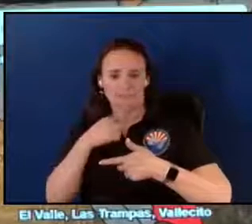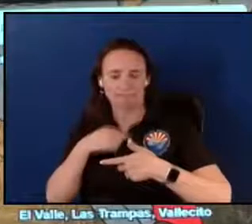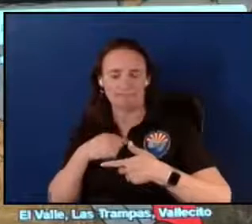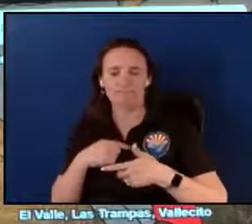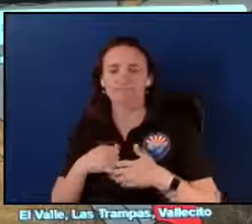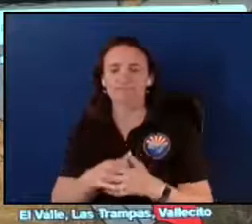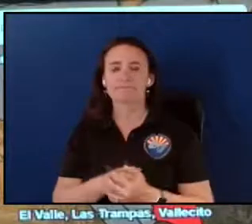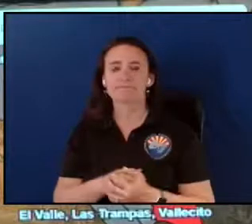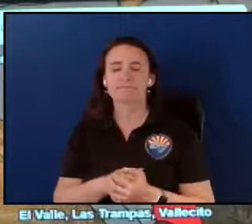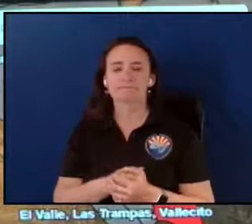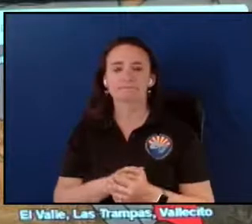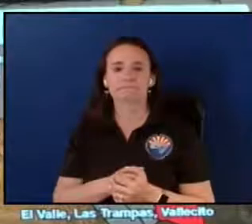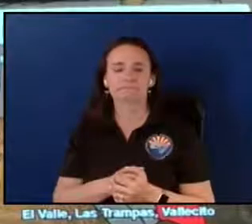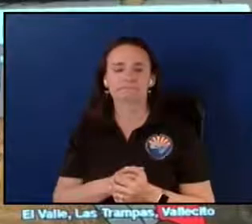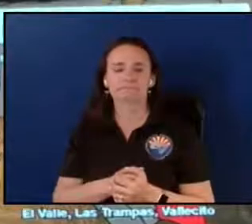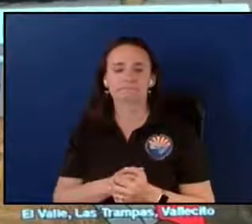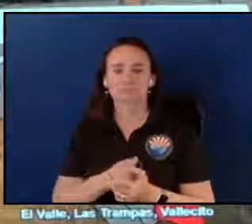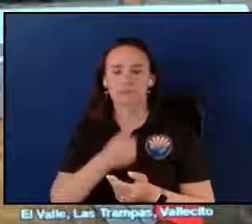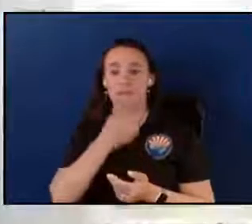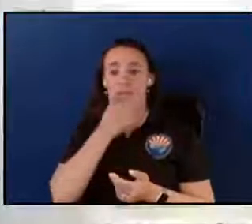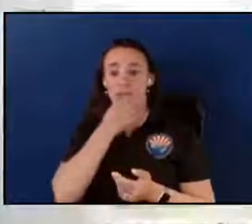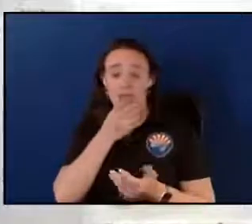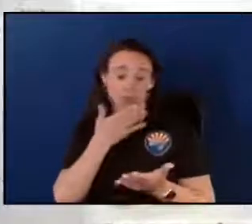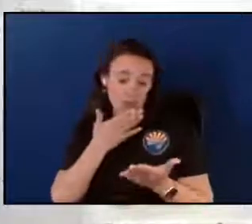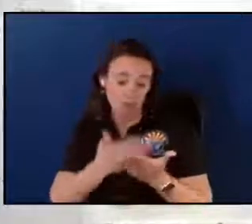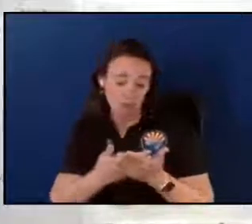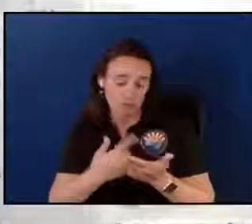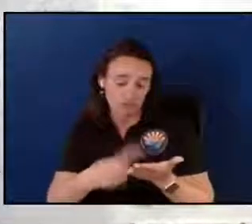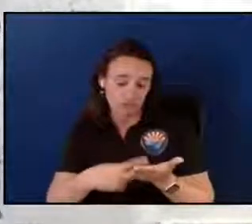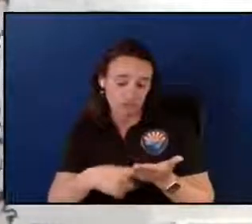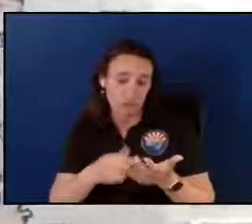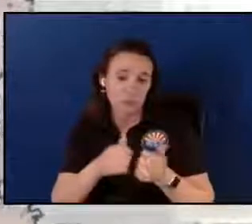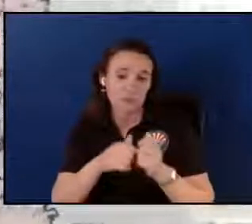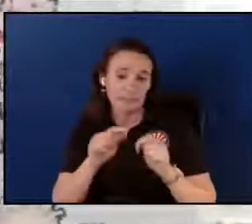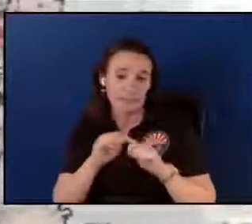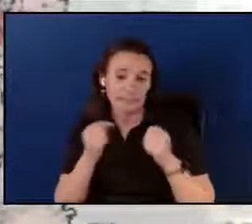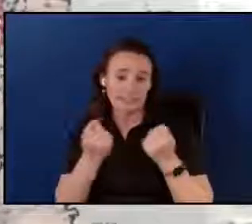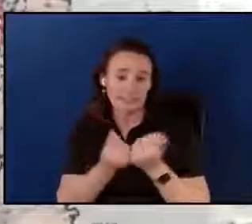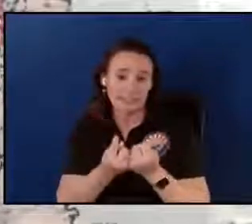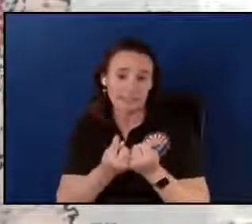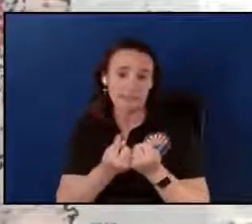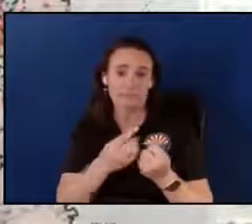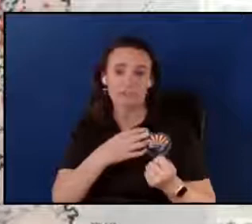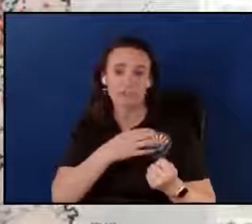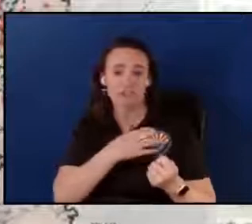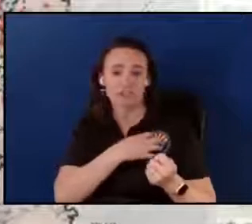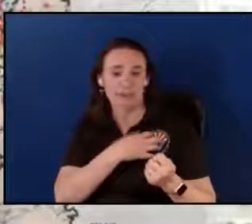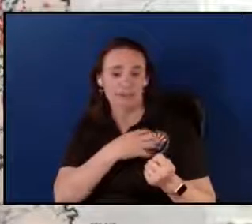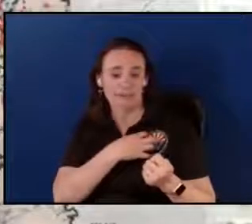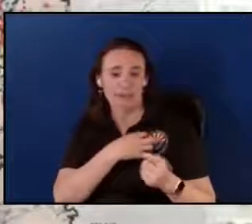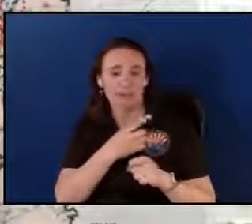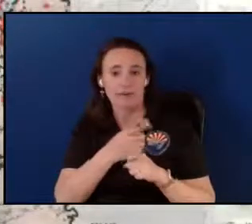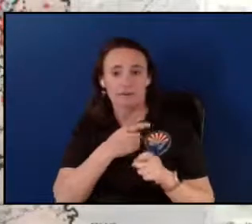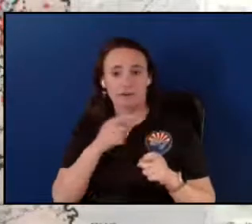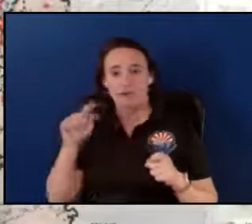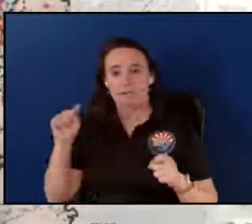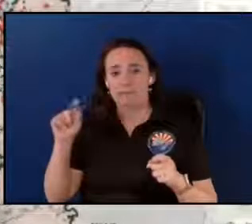After having some very good discussion with the team and with the sheriff from Taos County,